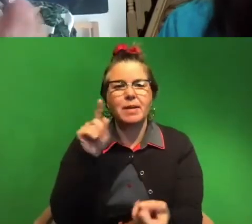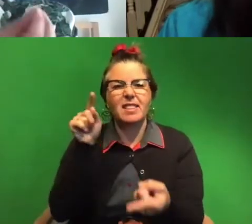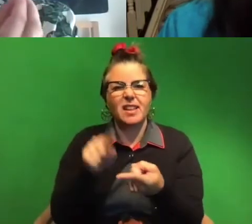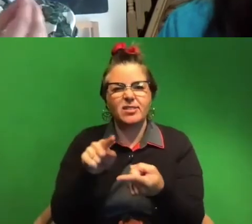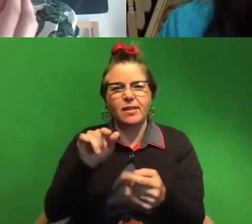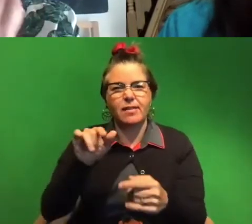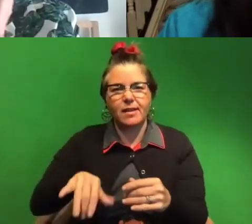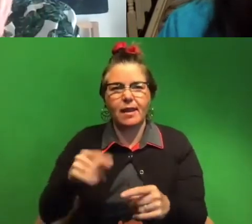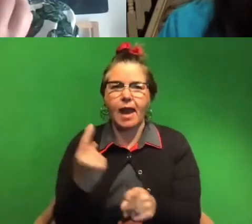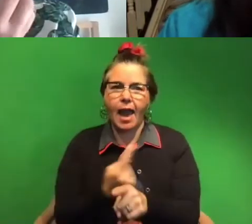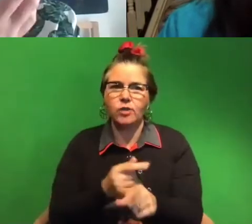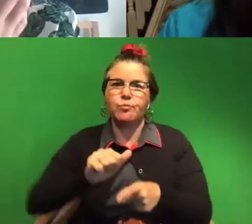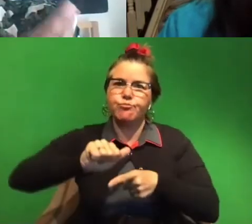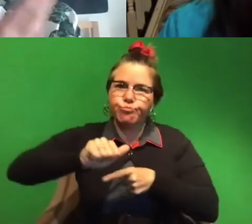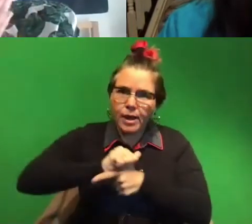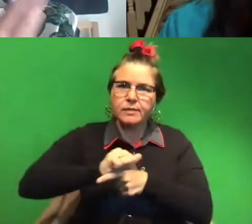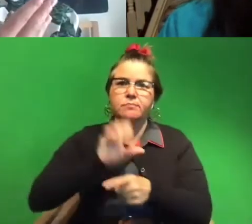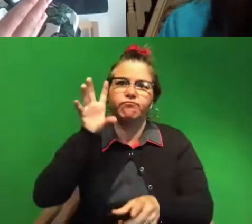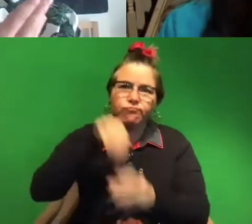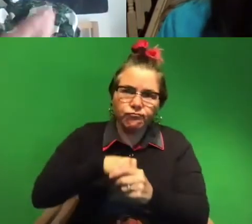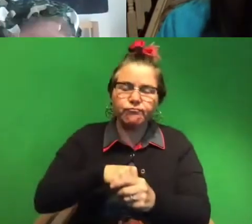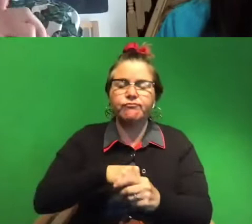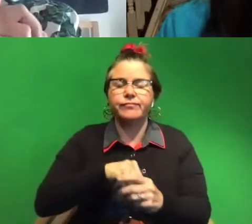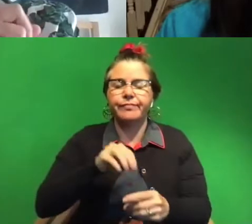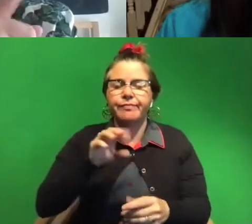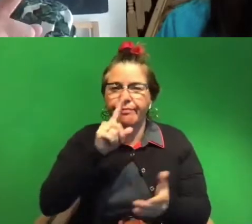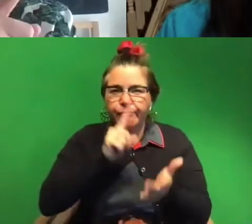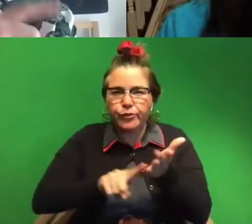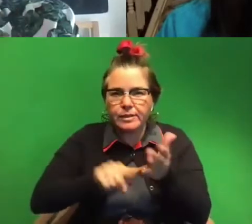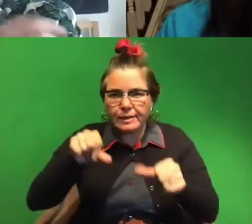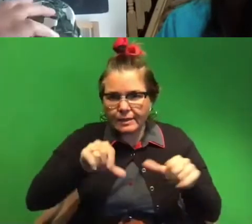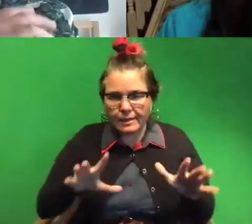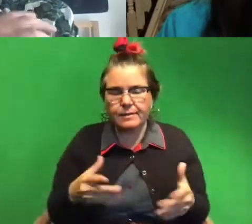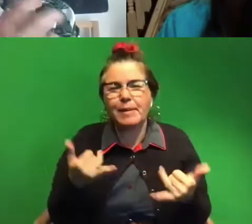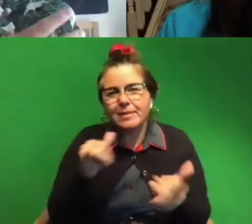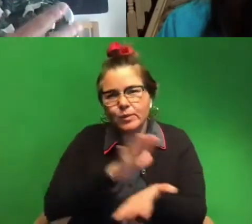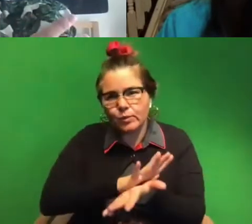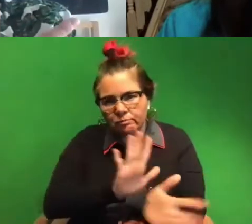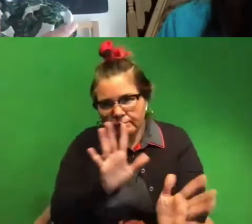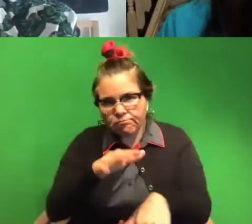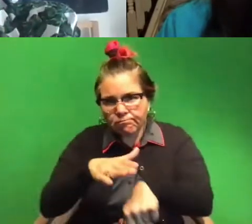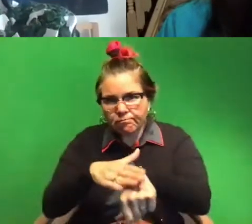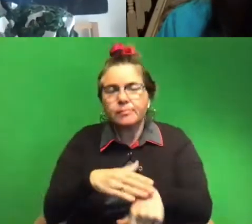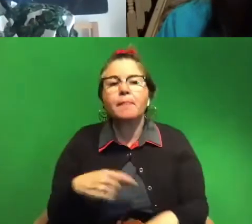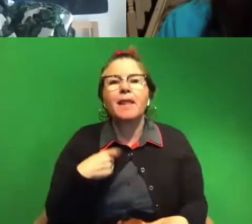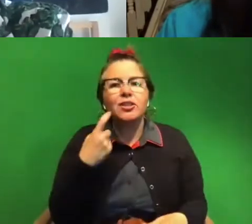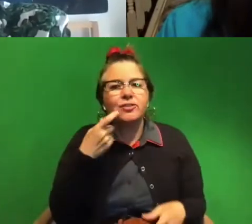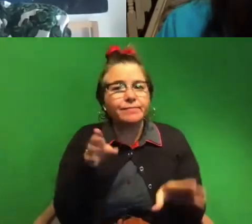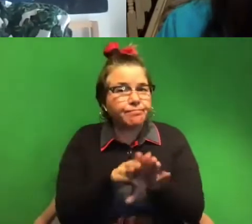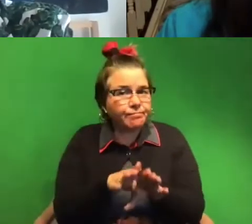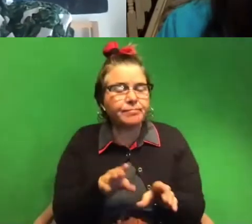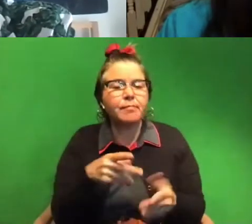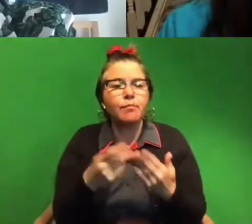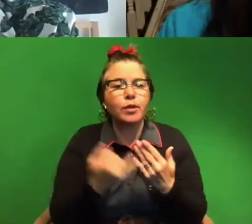actual practicing forensic scientist. That being said, I just wrapped up a project on